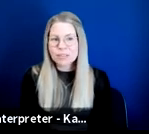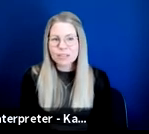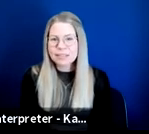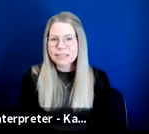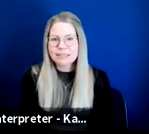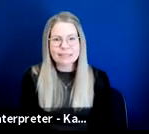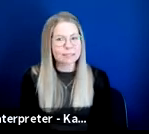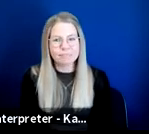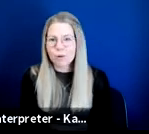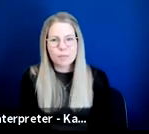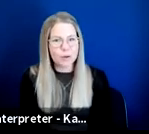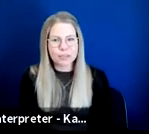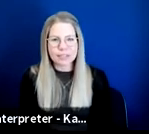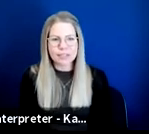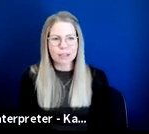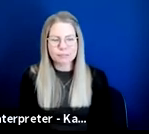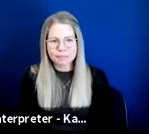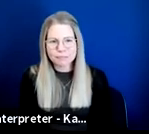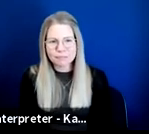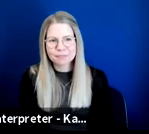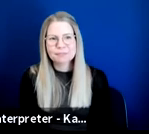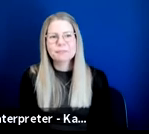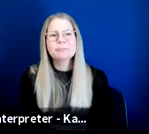No questions? Nope, no questions, that's all.